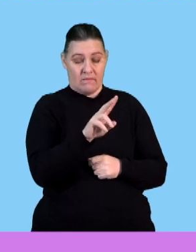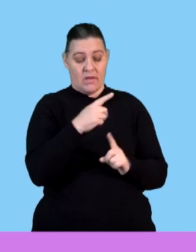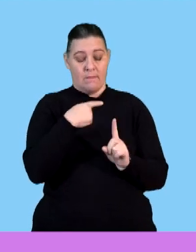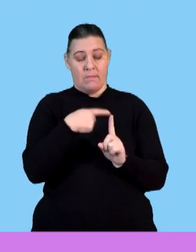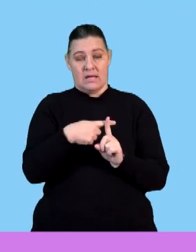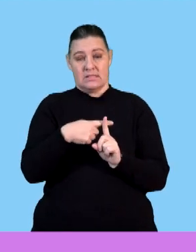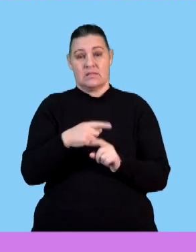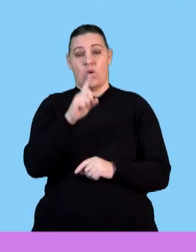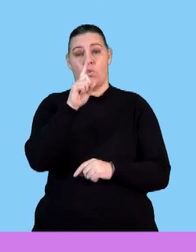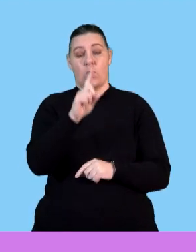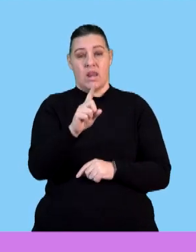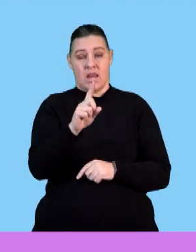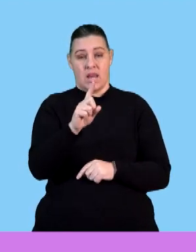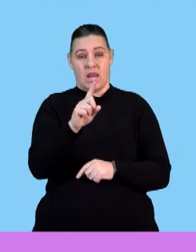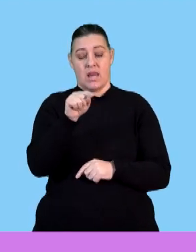plus